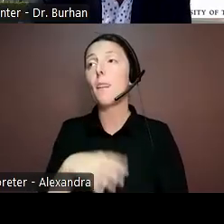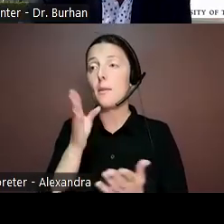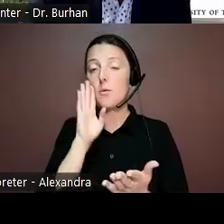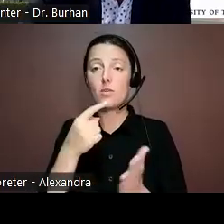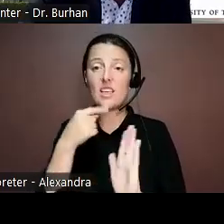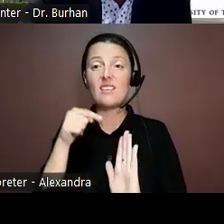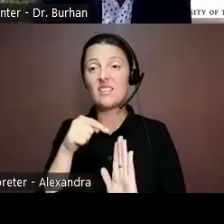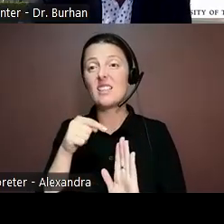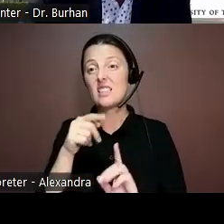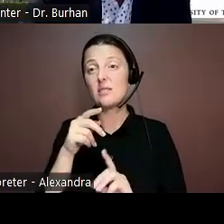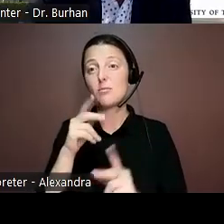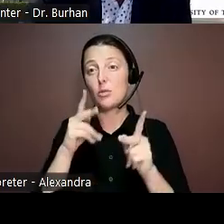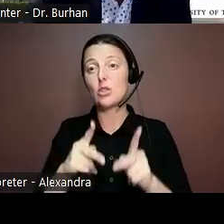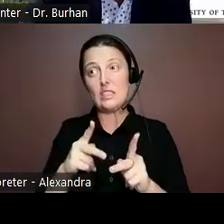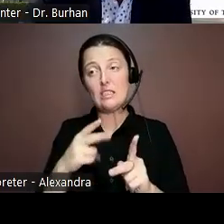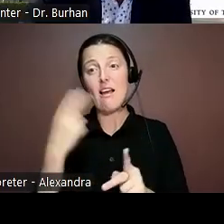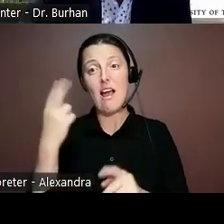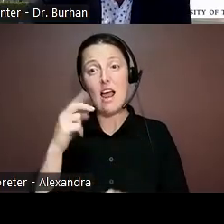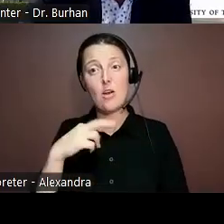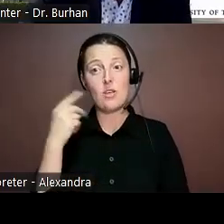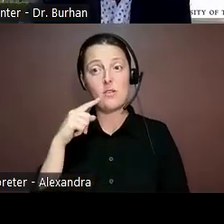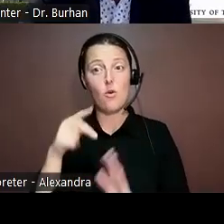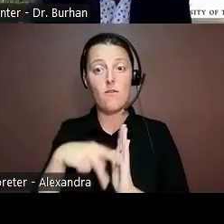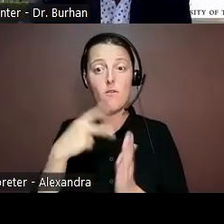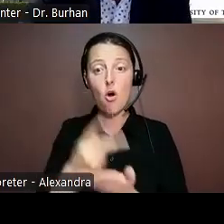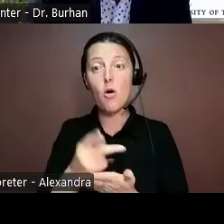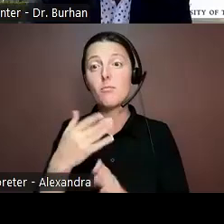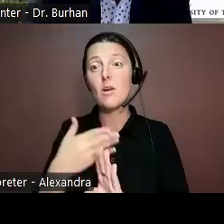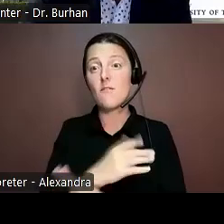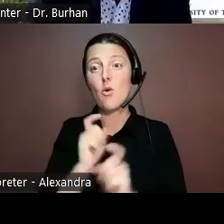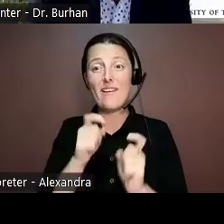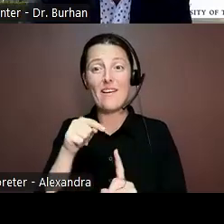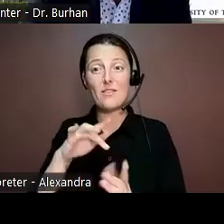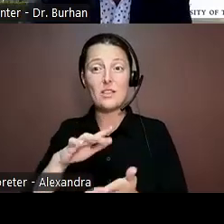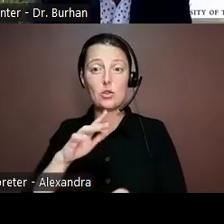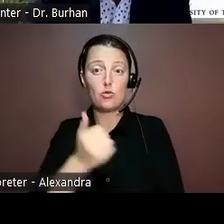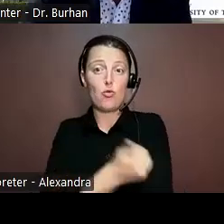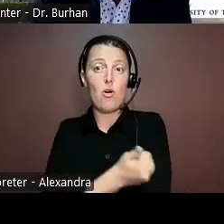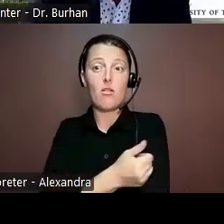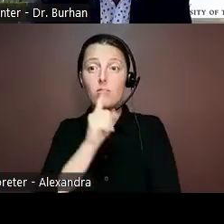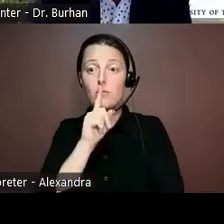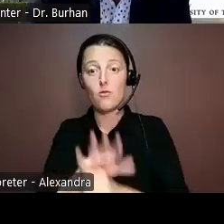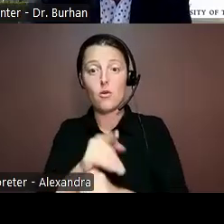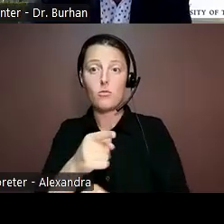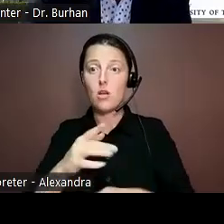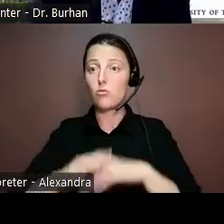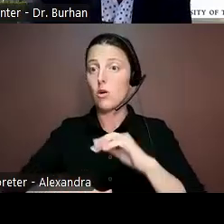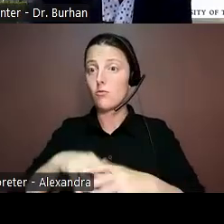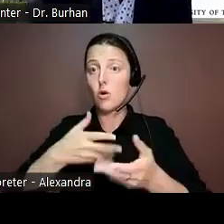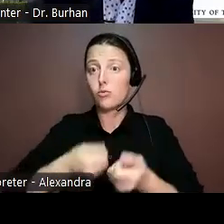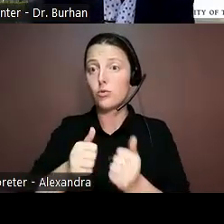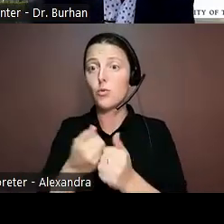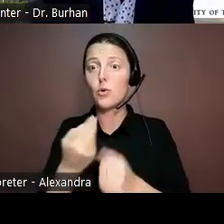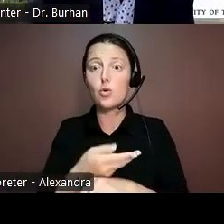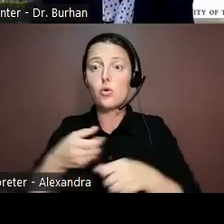drug, that they have now comfort using a walker or making sure that they're. So I definitely live with falls every day.